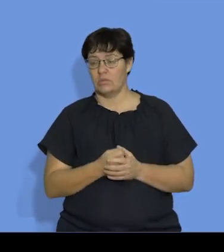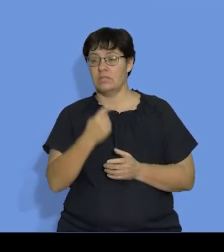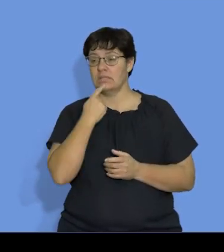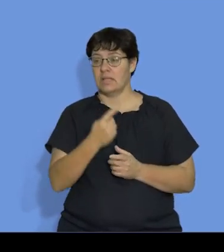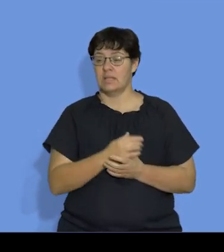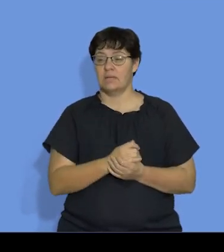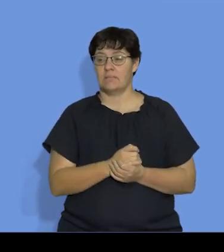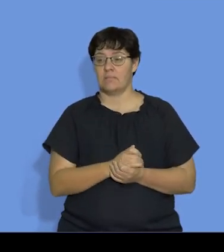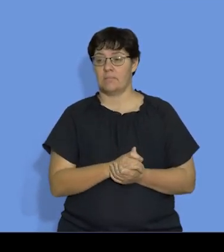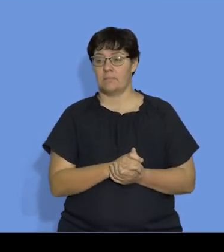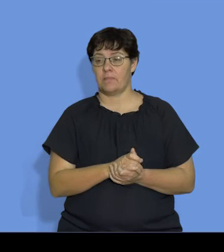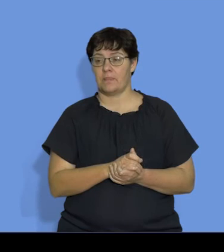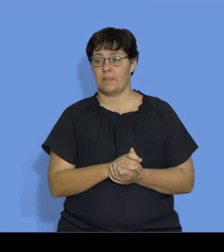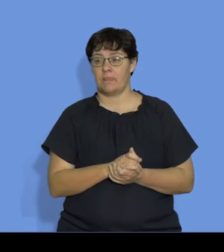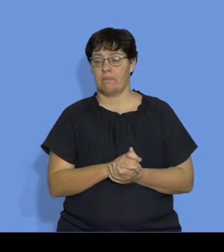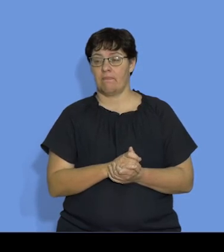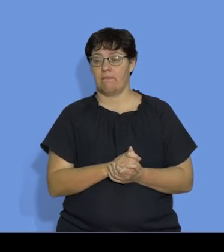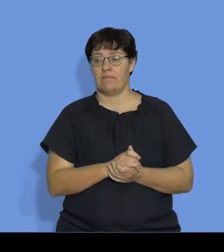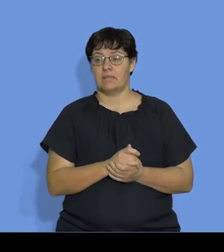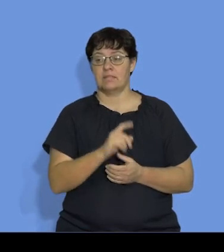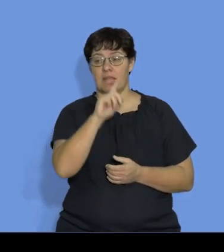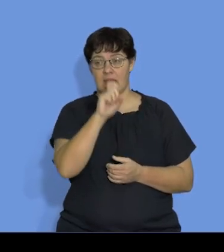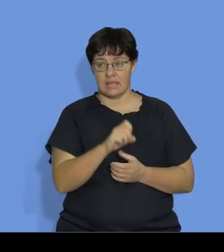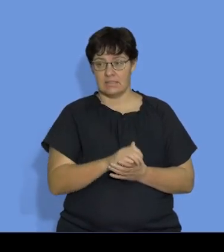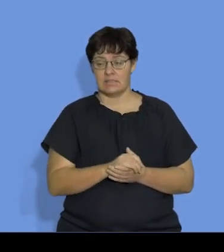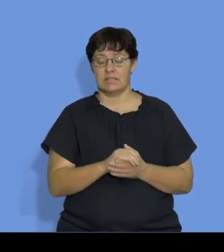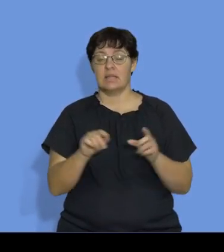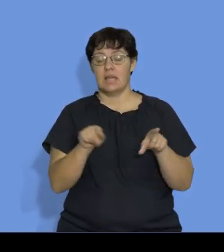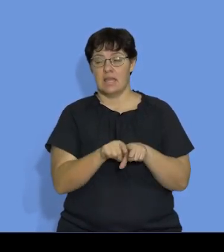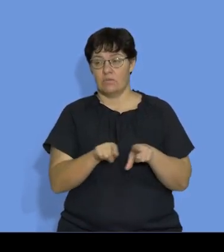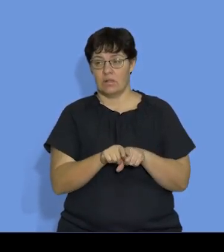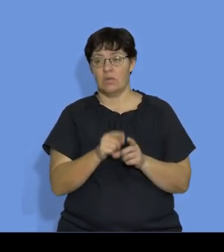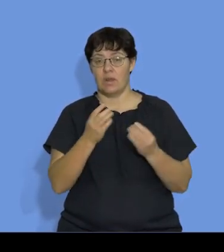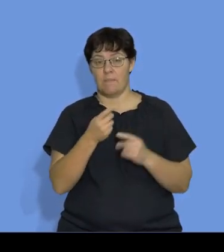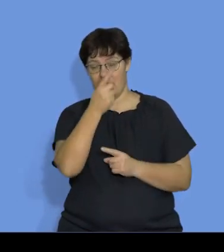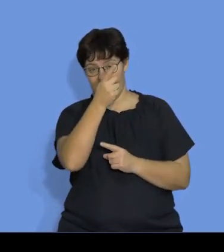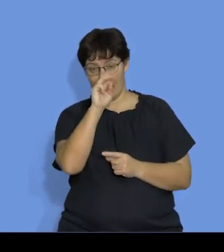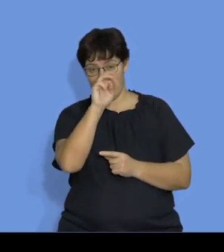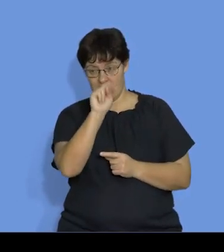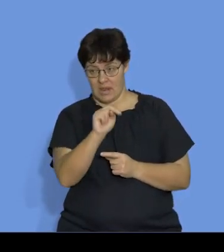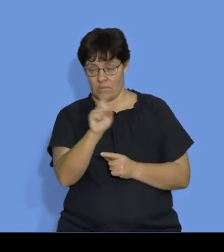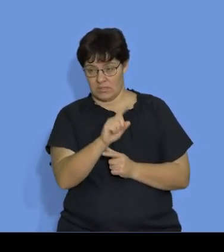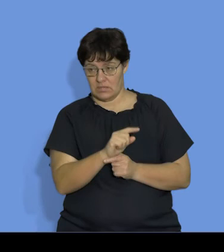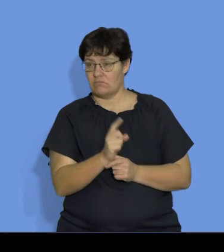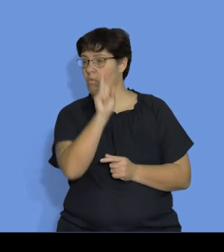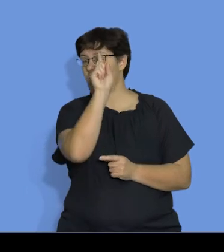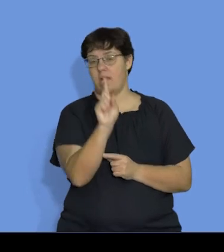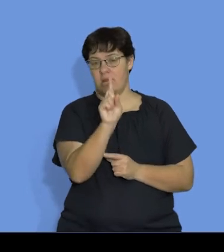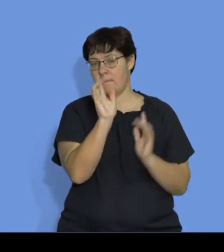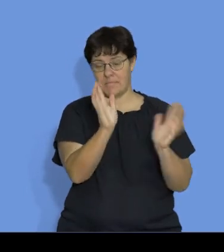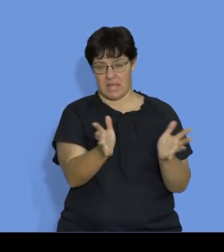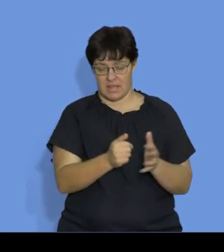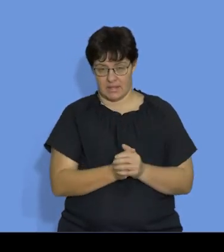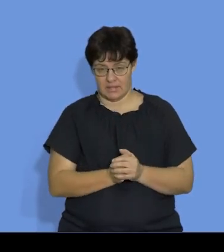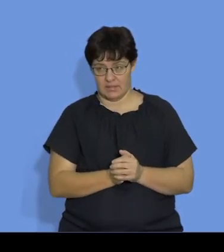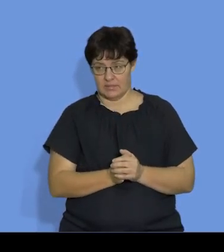What we have in this case, our X, which is the oxidation number of manganese. There's only one atom of manganese in this case.